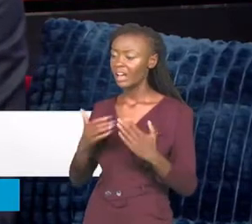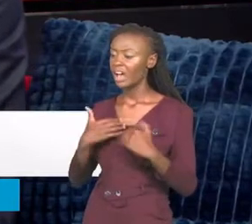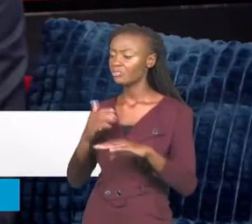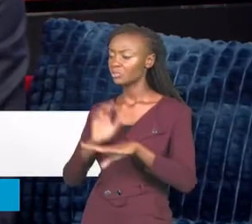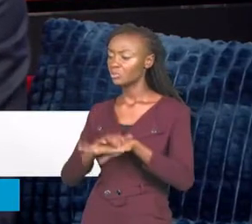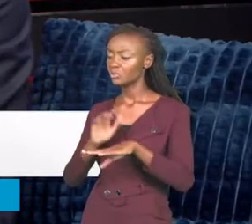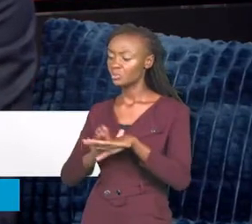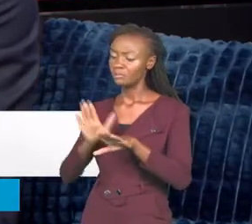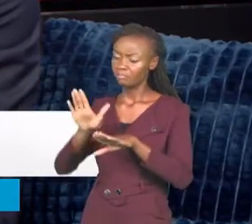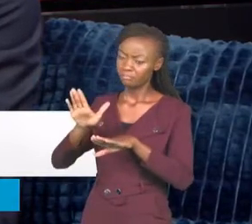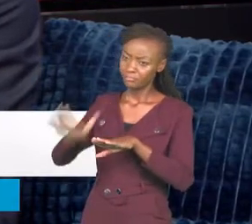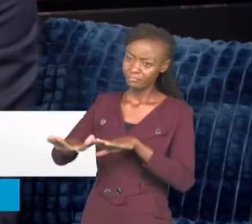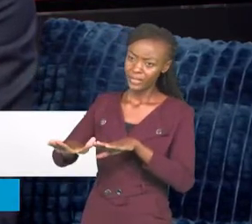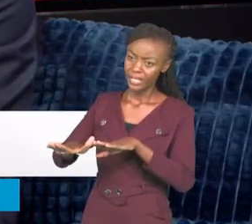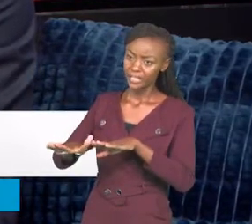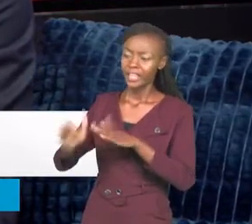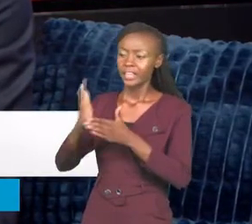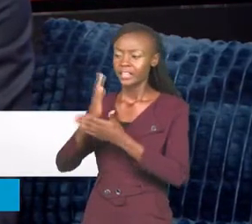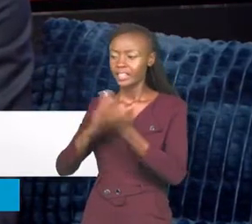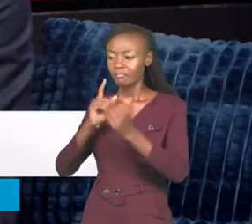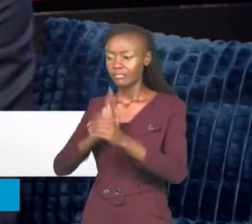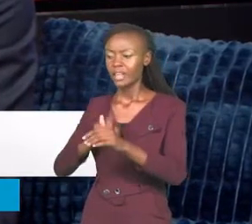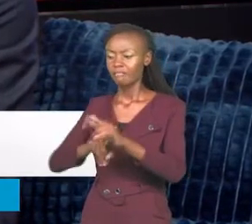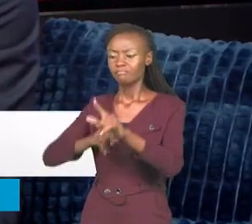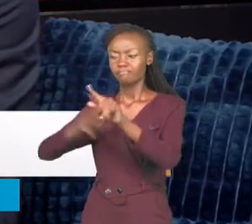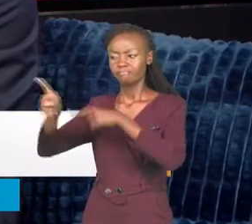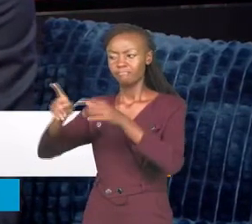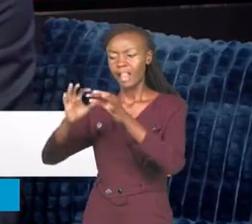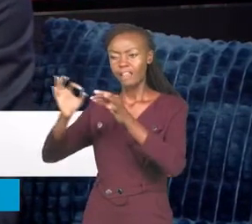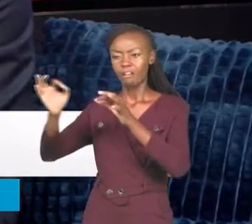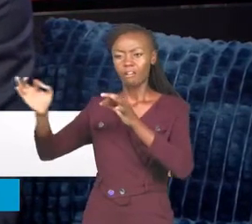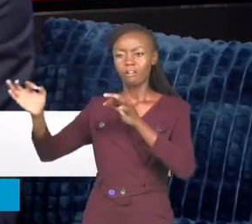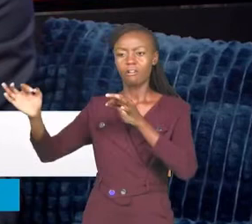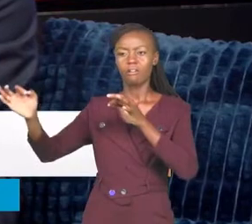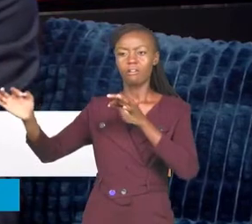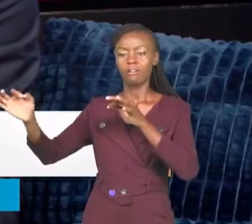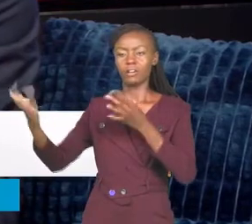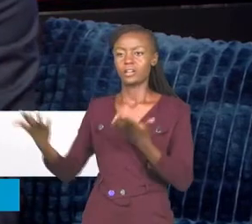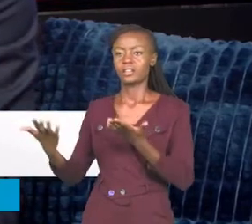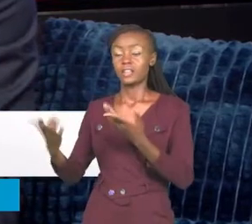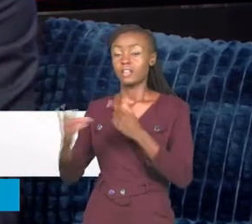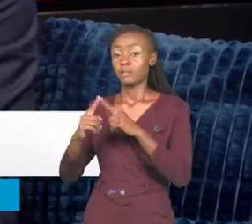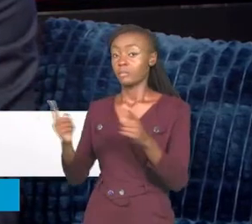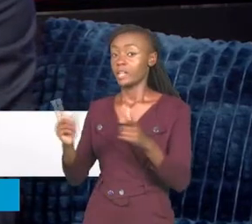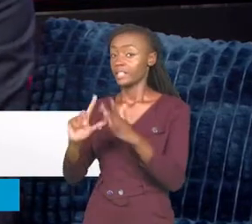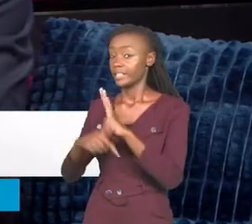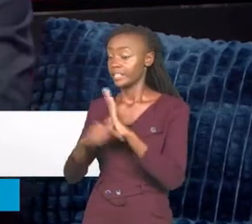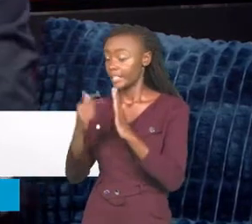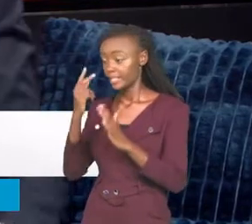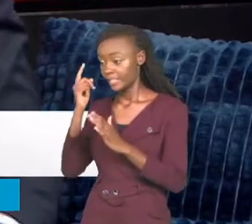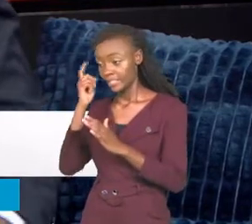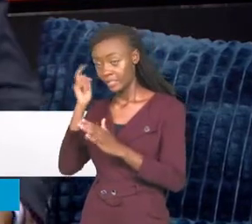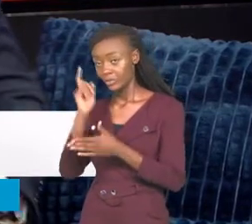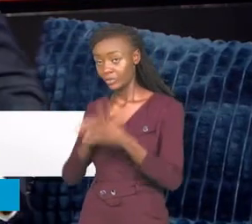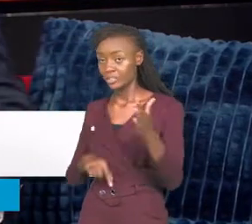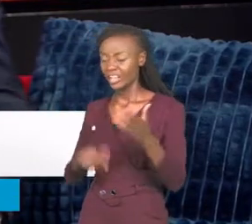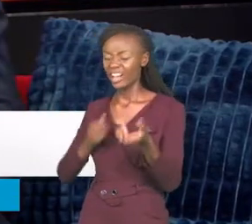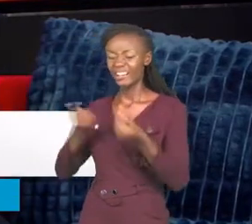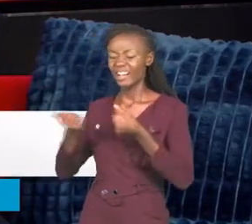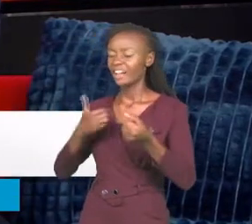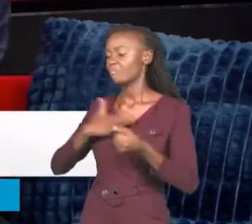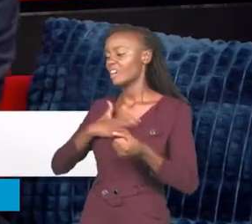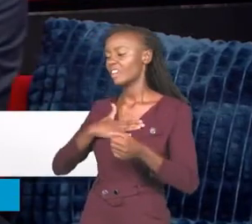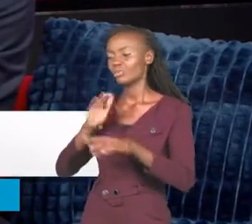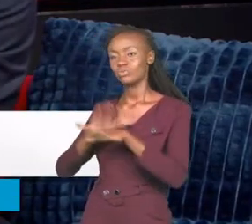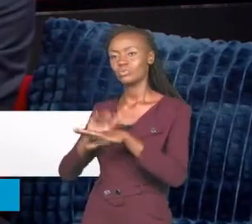brakes. Sometimes you're doing this long distance trip, you're traveling for a long distance, but you feel like, I have my car is in good condition,